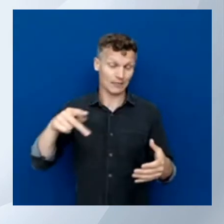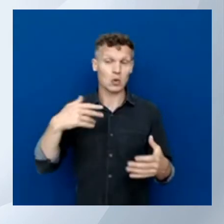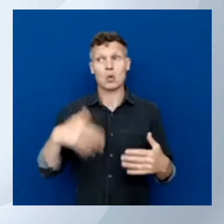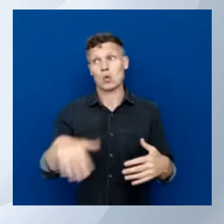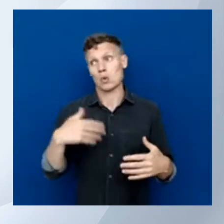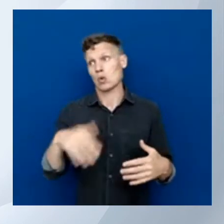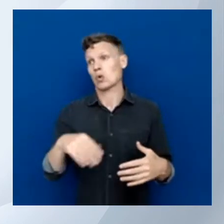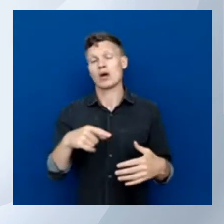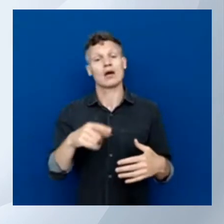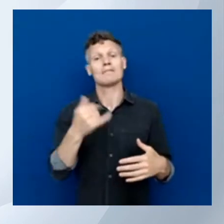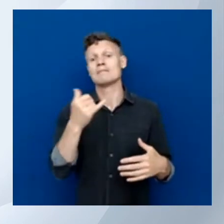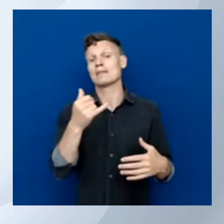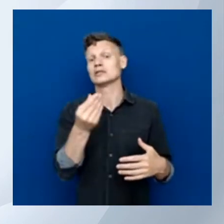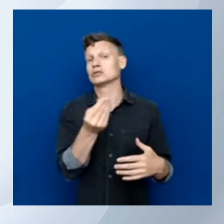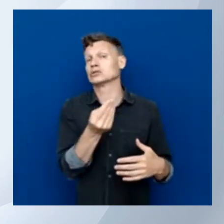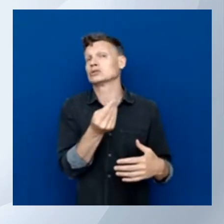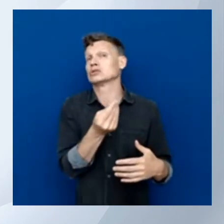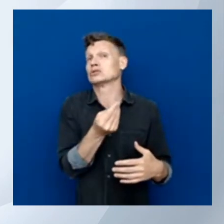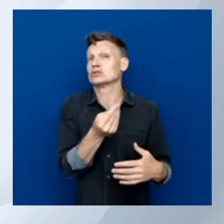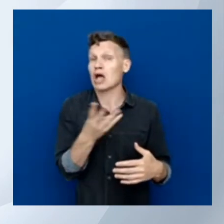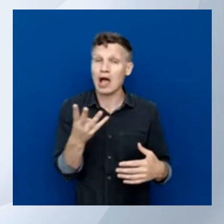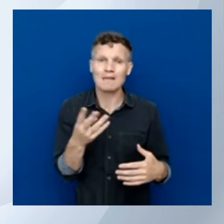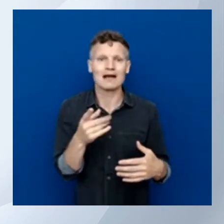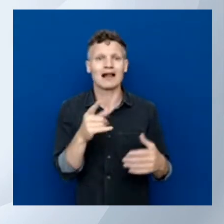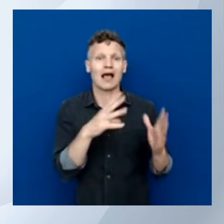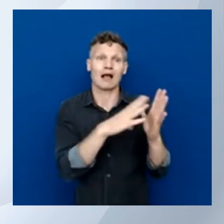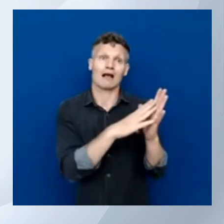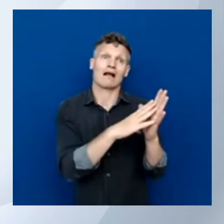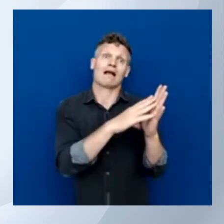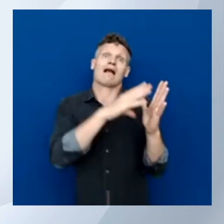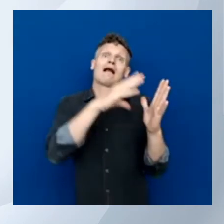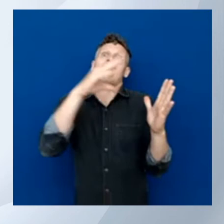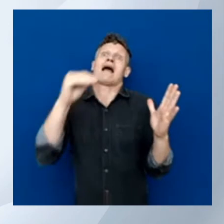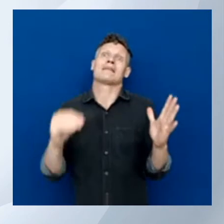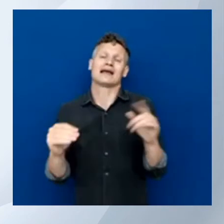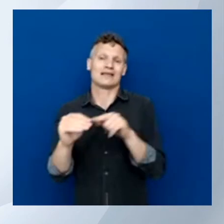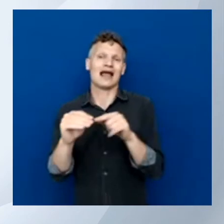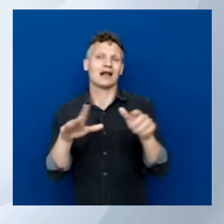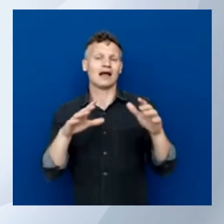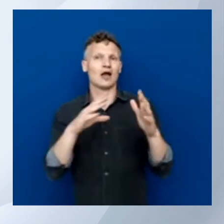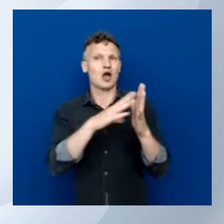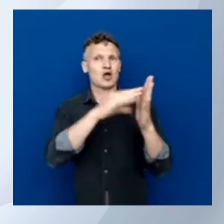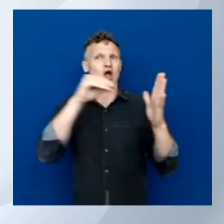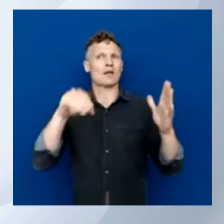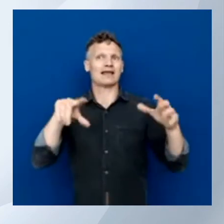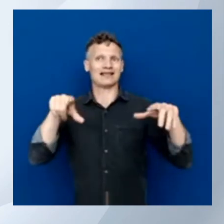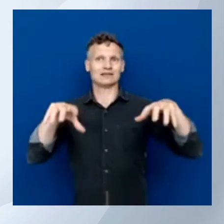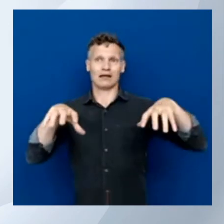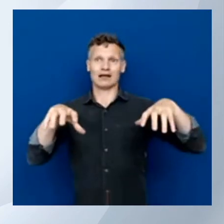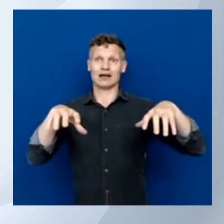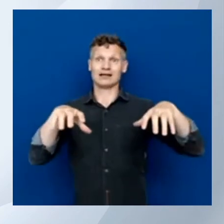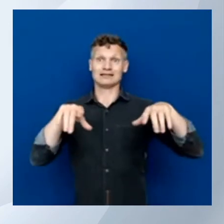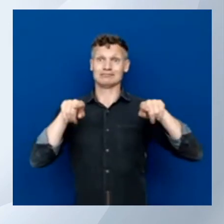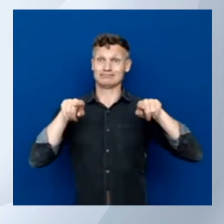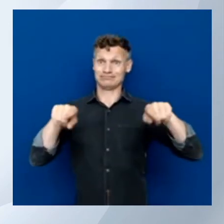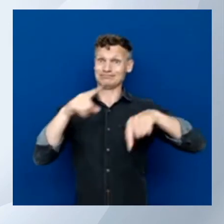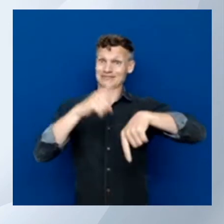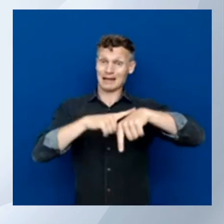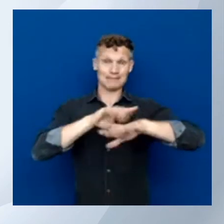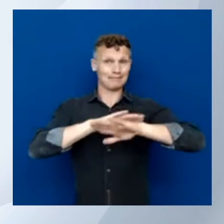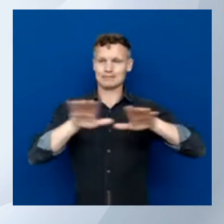of the replicas will take a little bit of time to catch up, and then you're going to end up with some problems. Similarly here, you have to